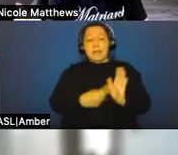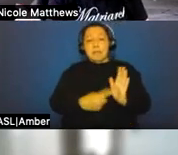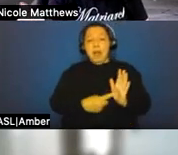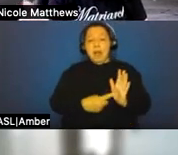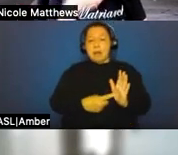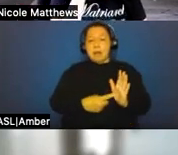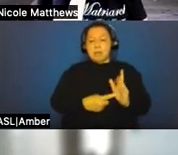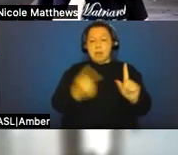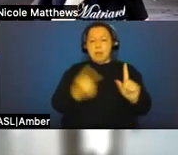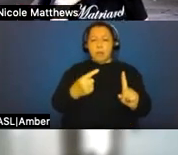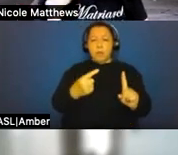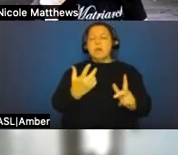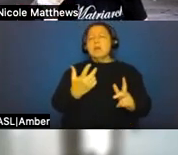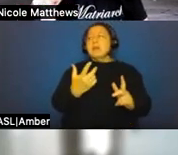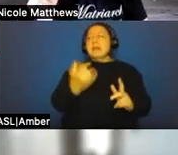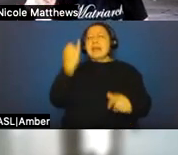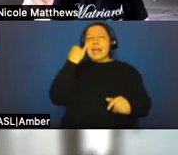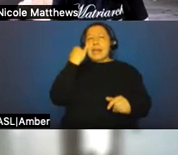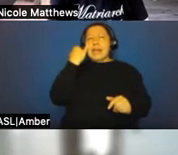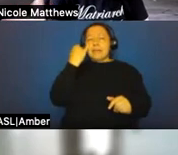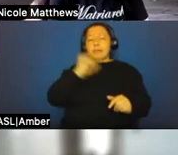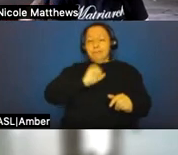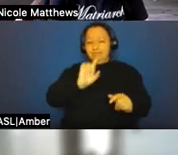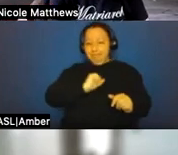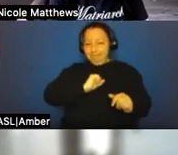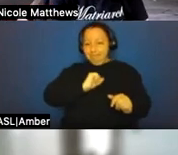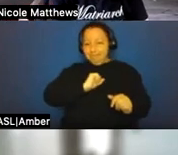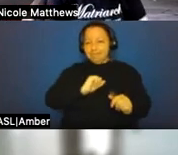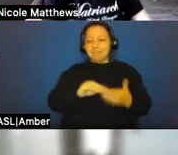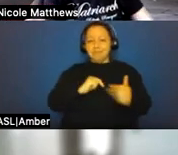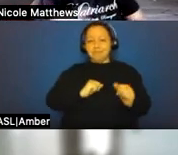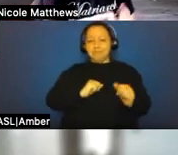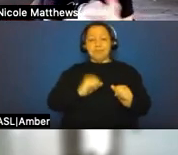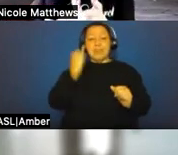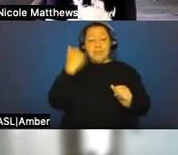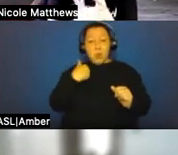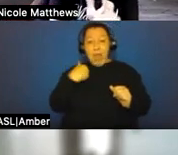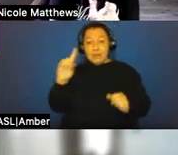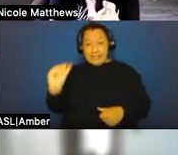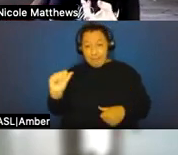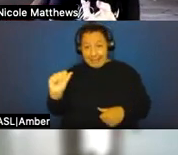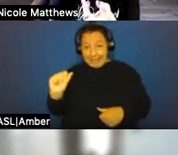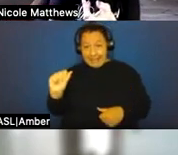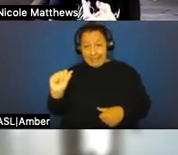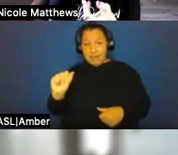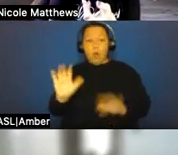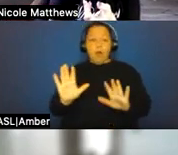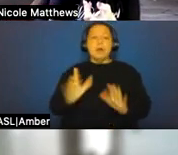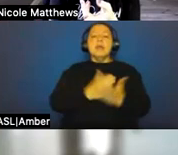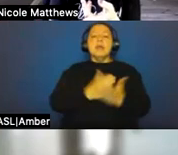you have, excuse me, if you have a disability, some people think they're asexual, right?